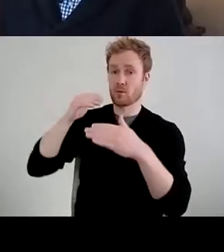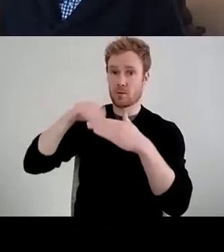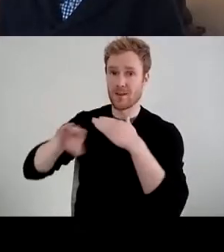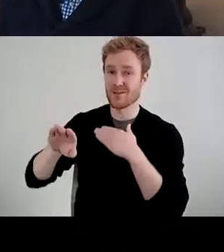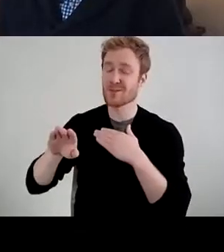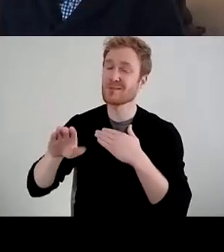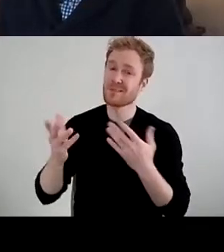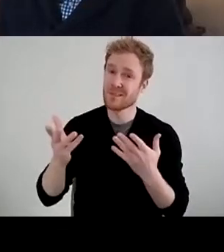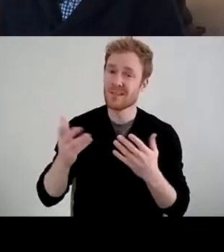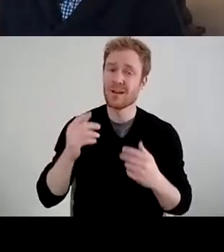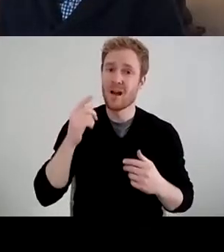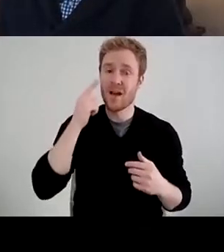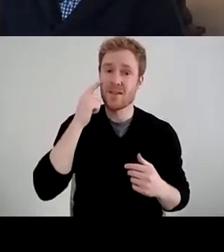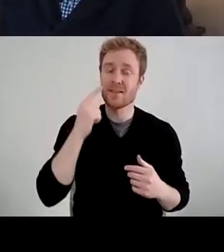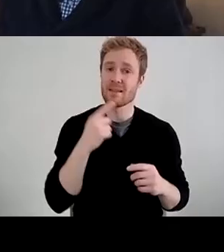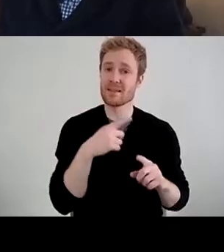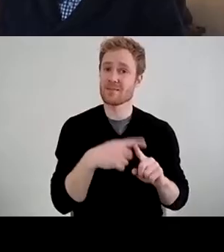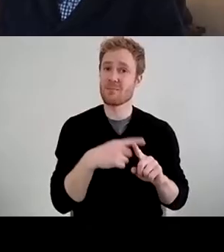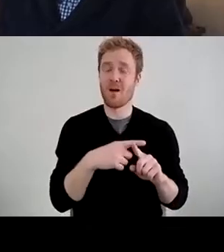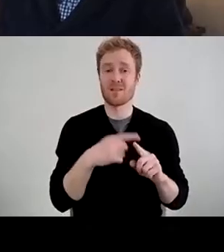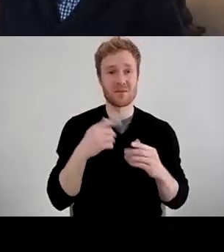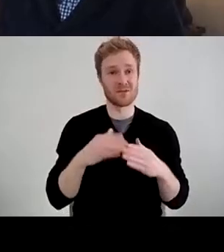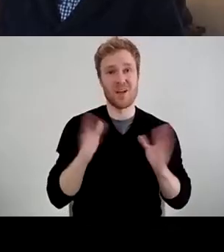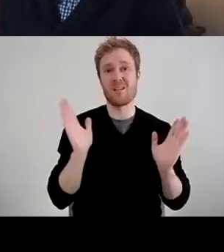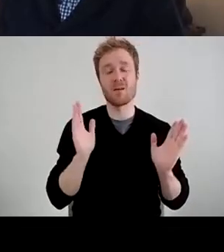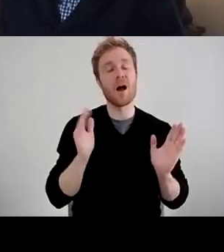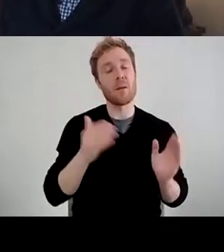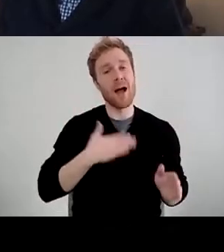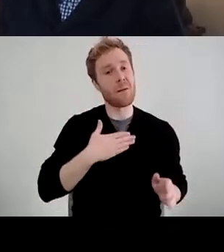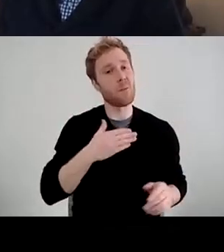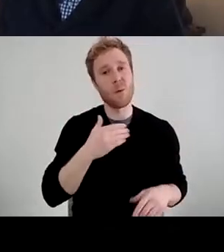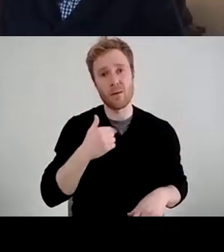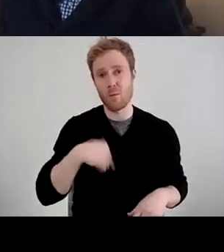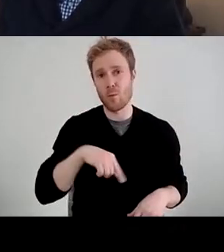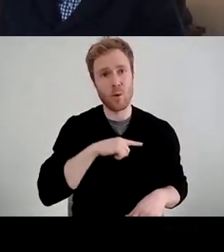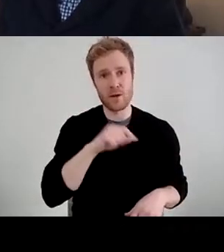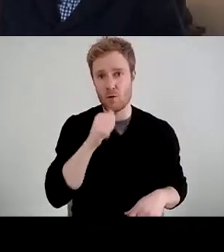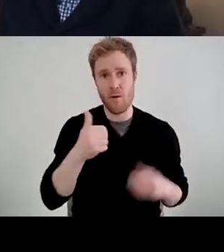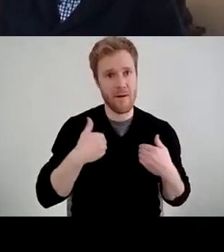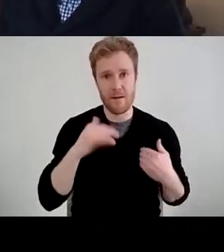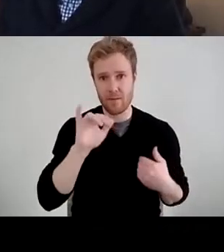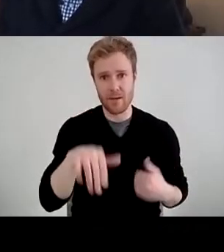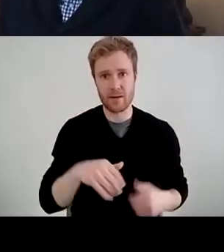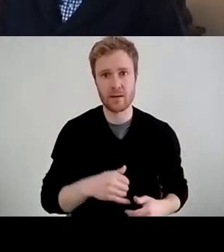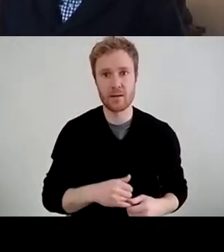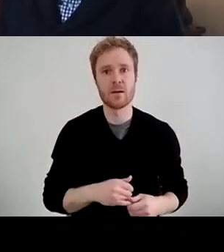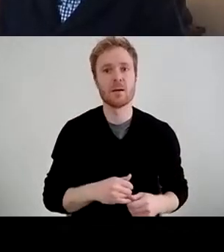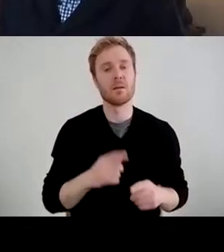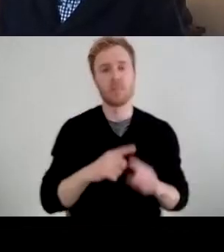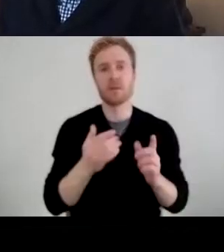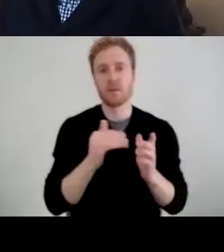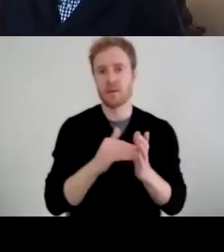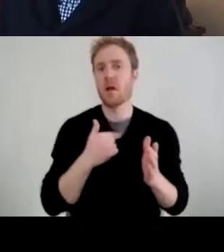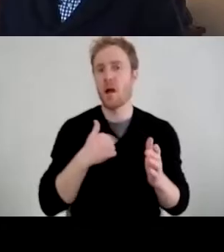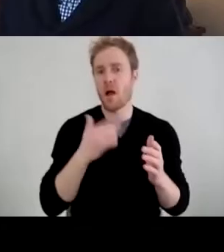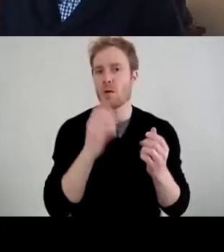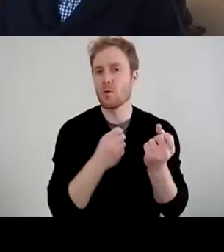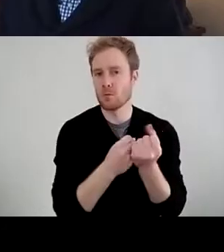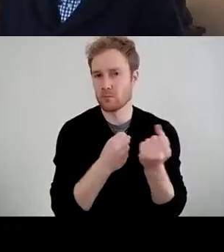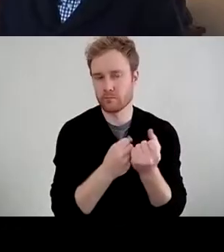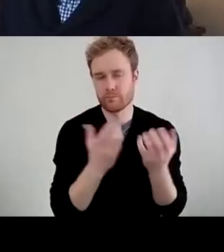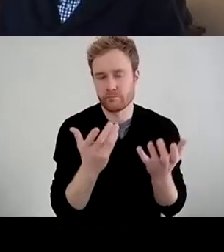use this technique in Pittsburgh, and I'm glad for it. And I just wanted to point out, you know, it's as